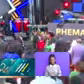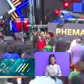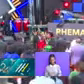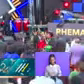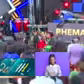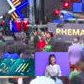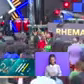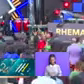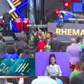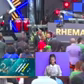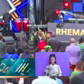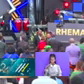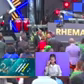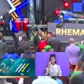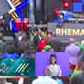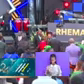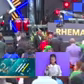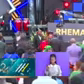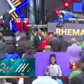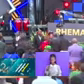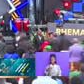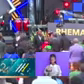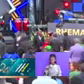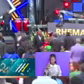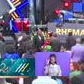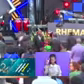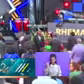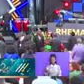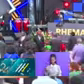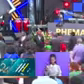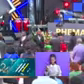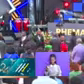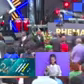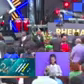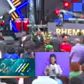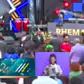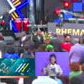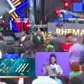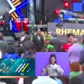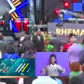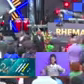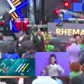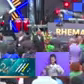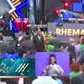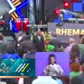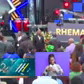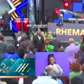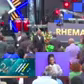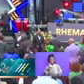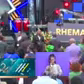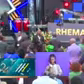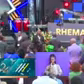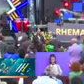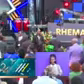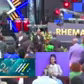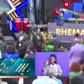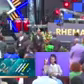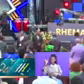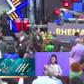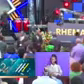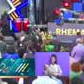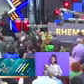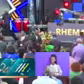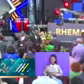one there is another person there is another person in the Realms of the spirit as I was talking there is another